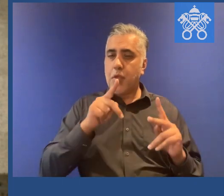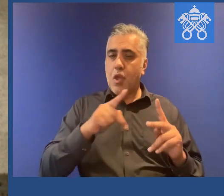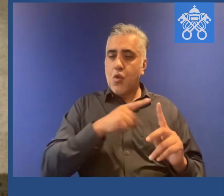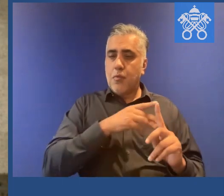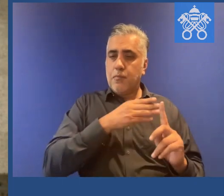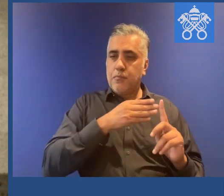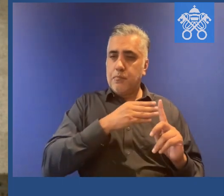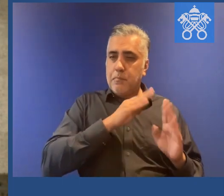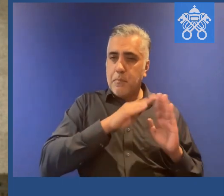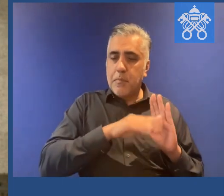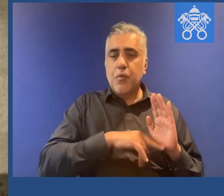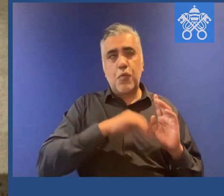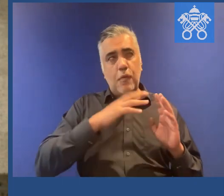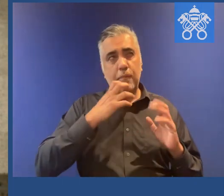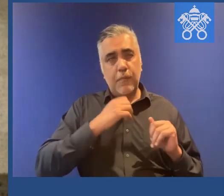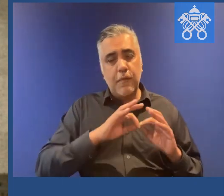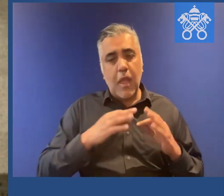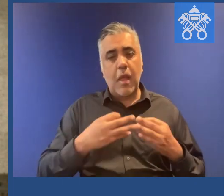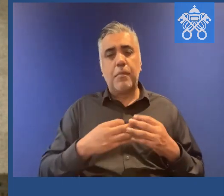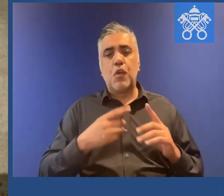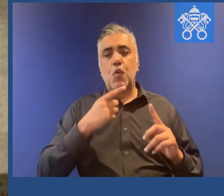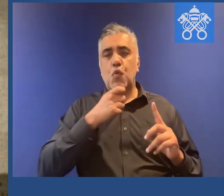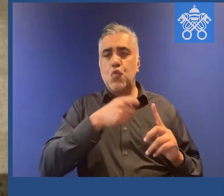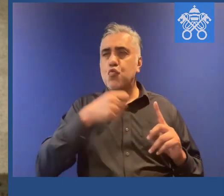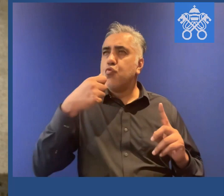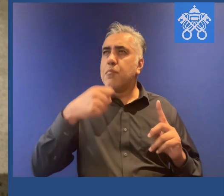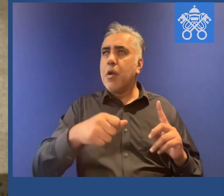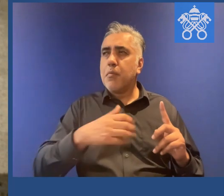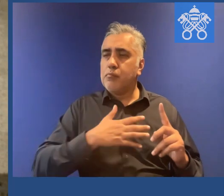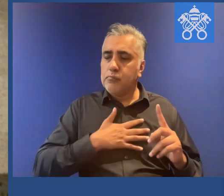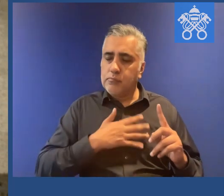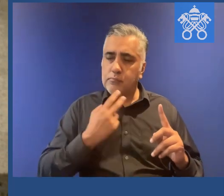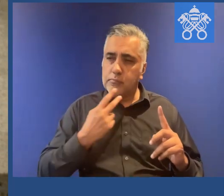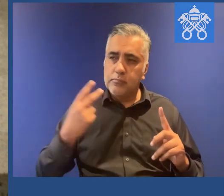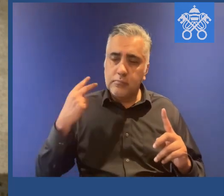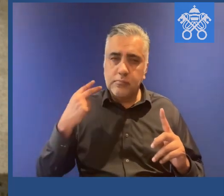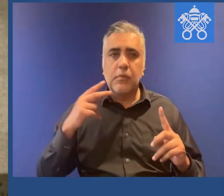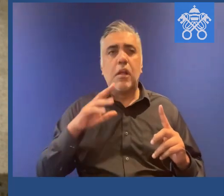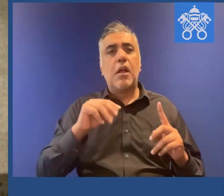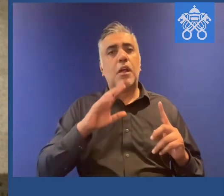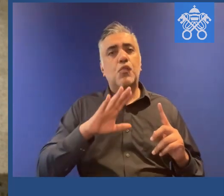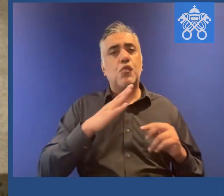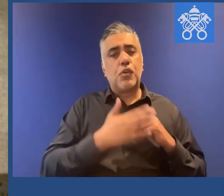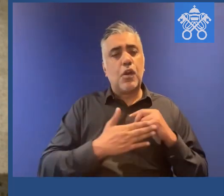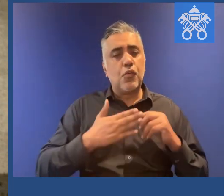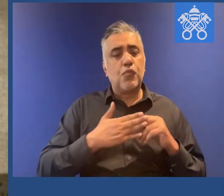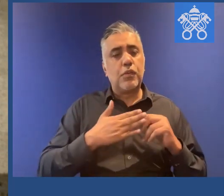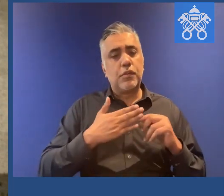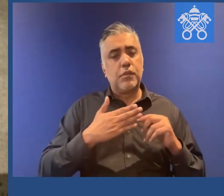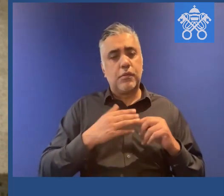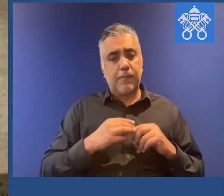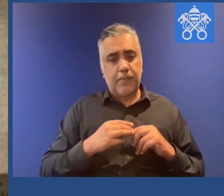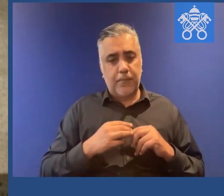come, to your dear families, whom you remember with a touch of nostalgia, and to your countries of